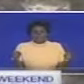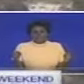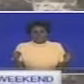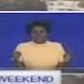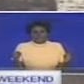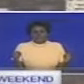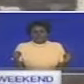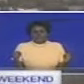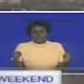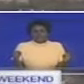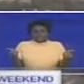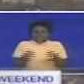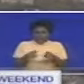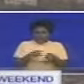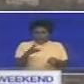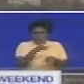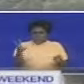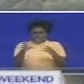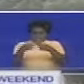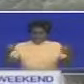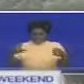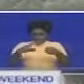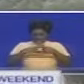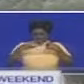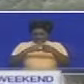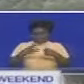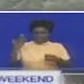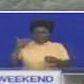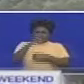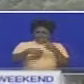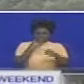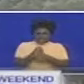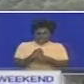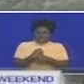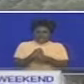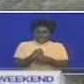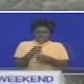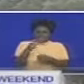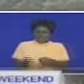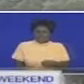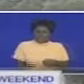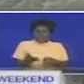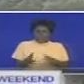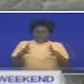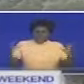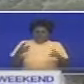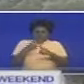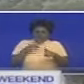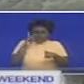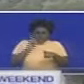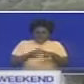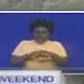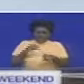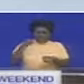It was during the Westgate siege in September last year, and in the wake of the largest terrorist attack in Kenya since the bombing of the US Embassy